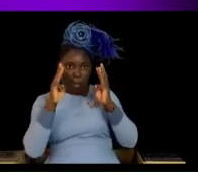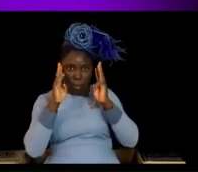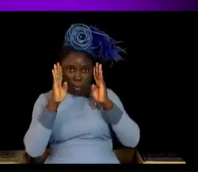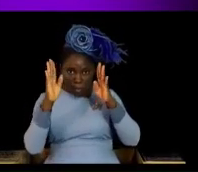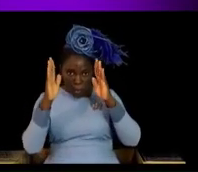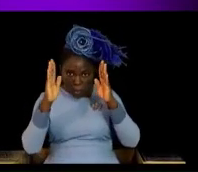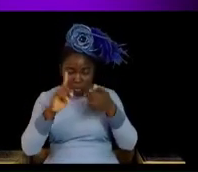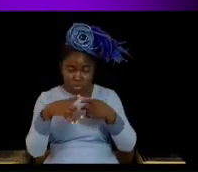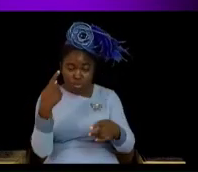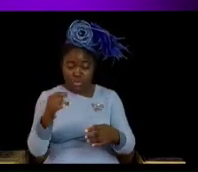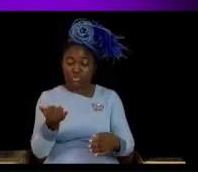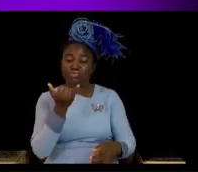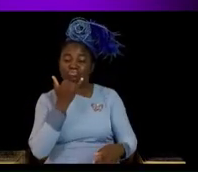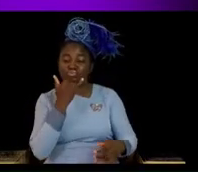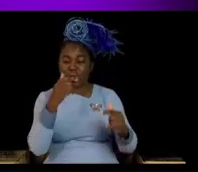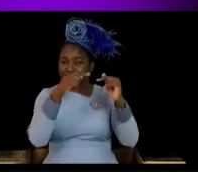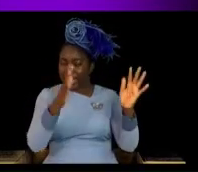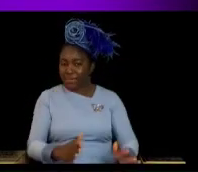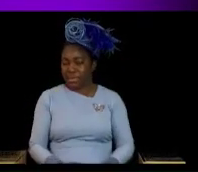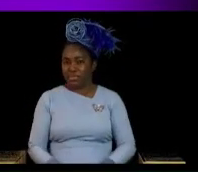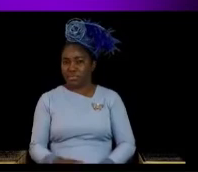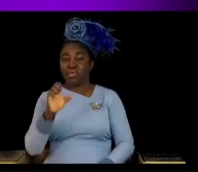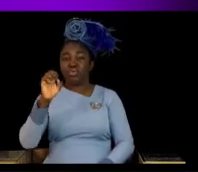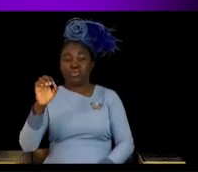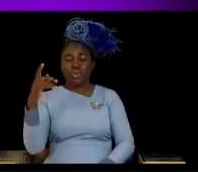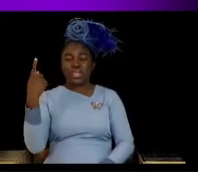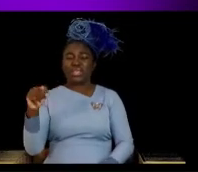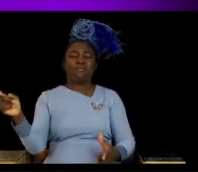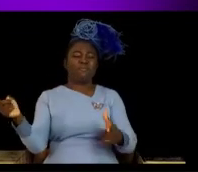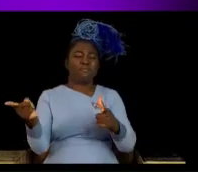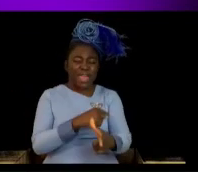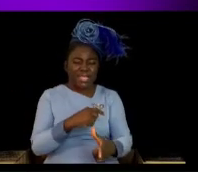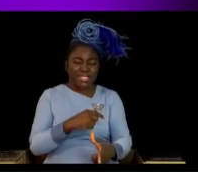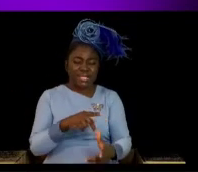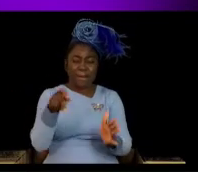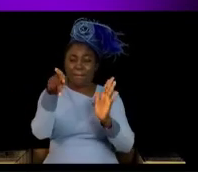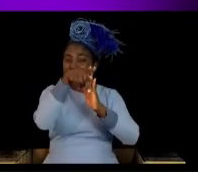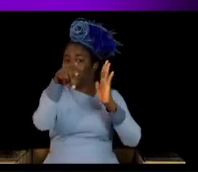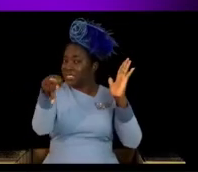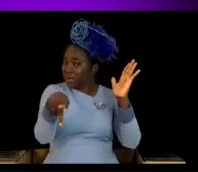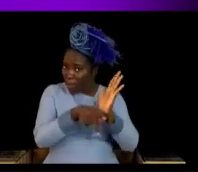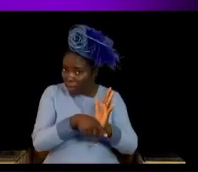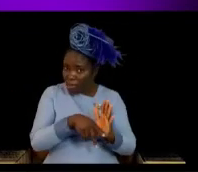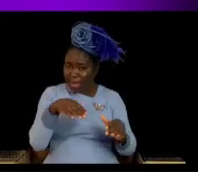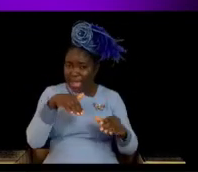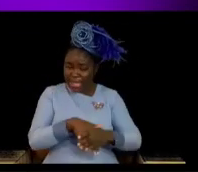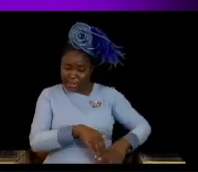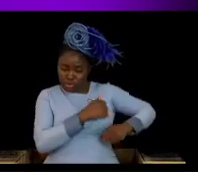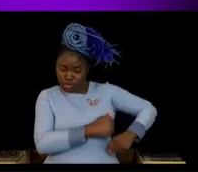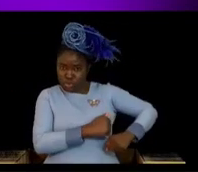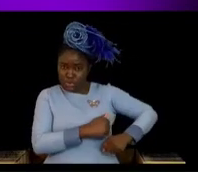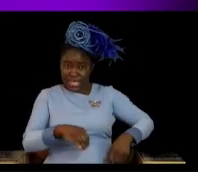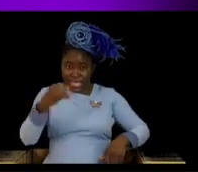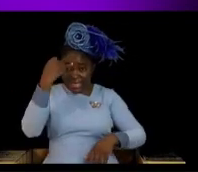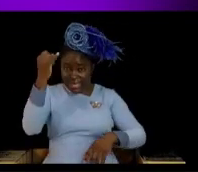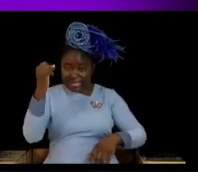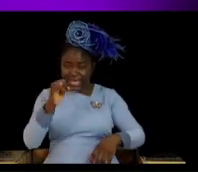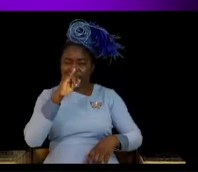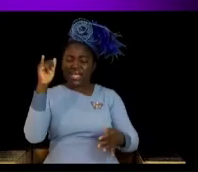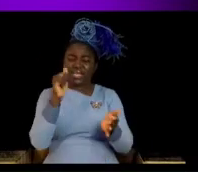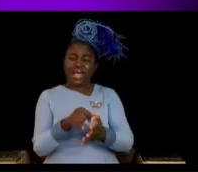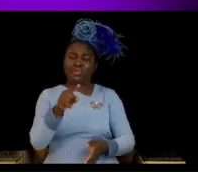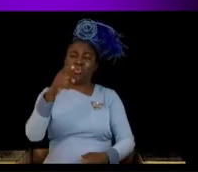first principle in military intelligence is that you must know